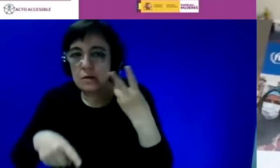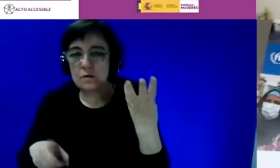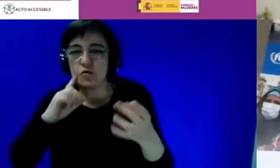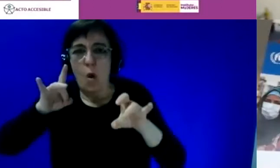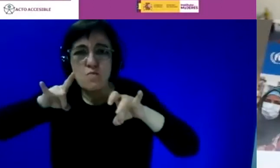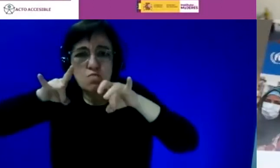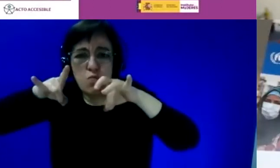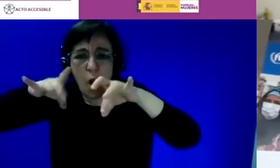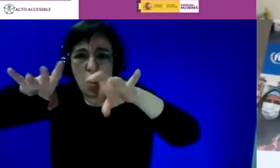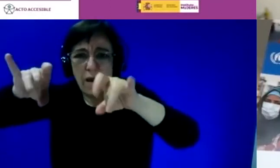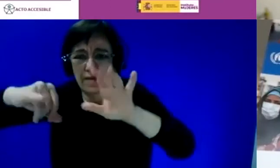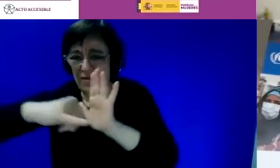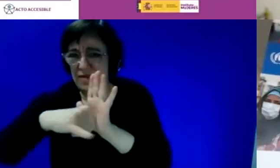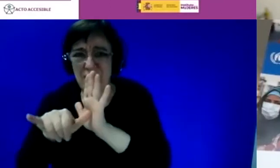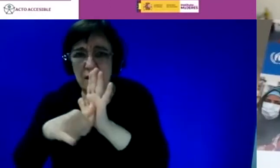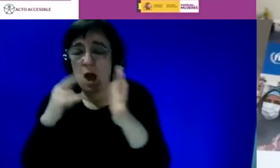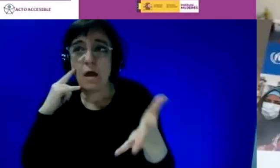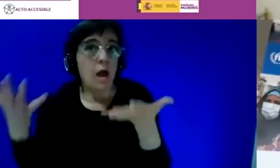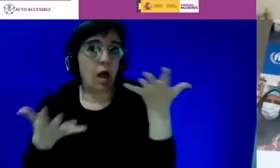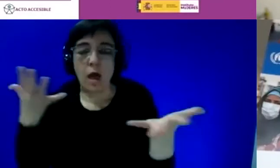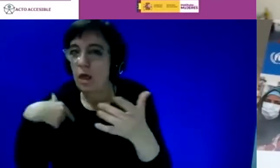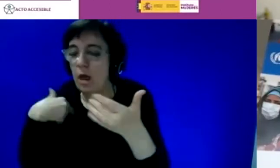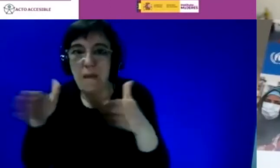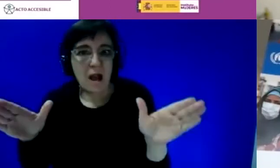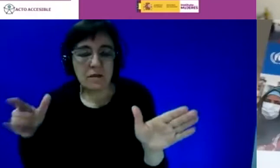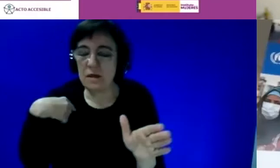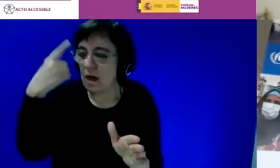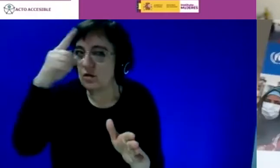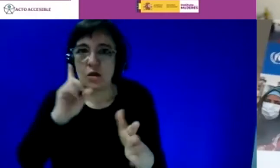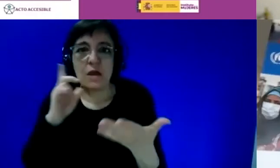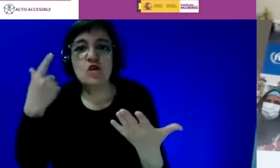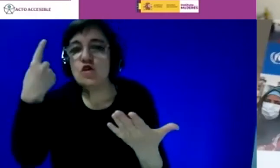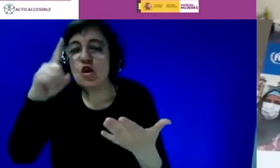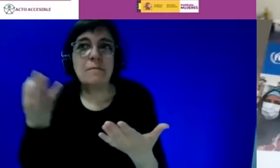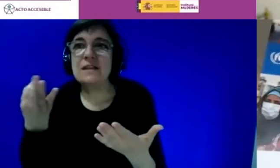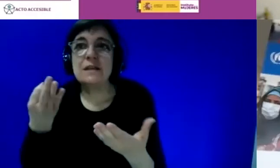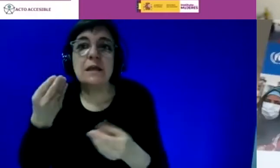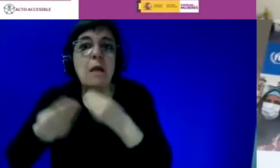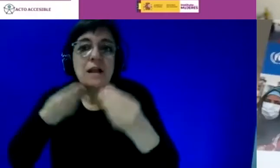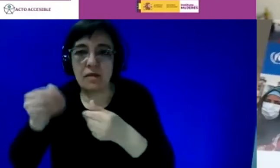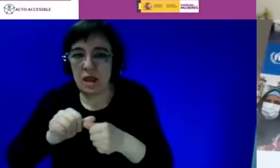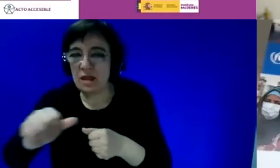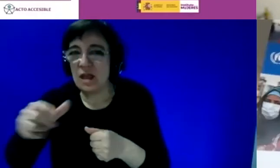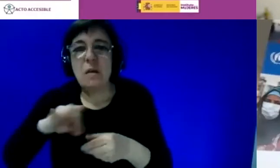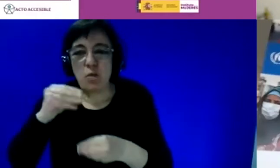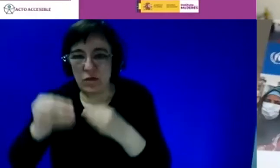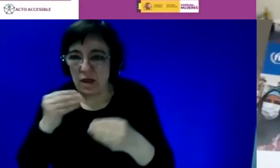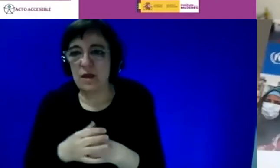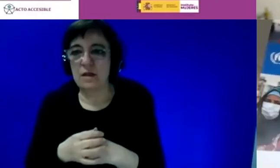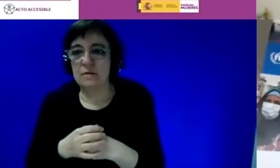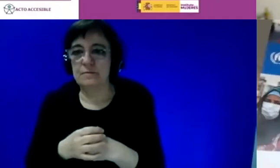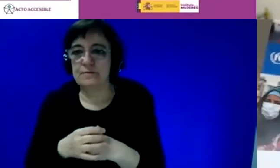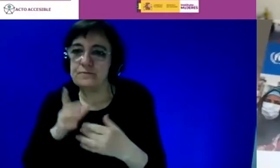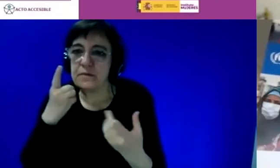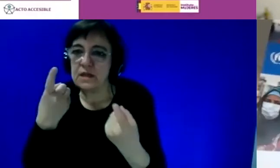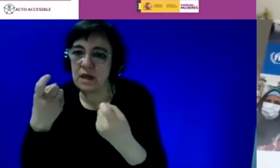disoriented, unsure of what they're doing, and desperately in need of support. I saw one picture of an old woman